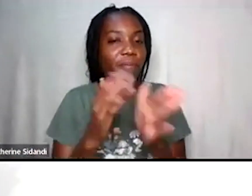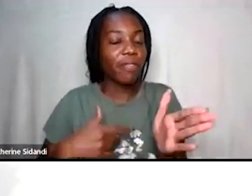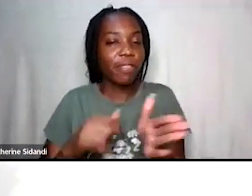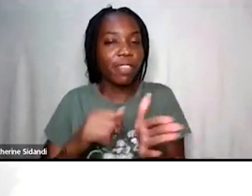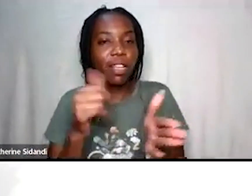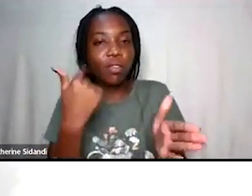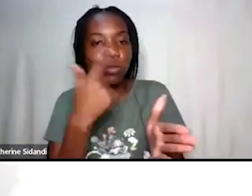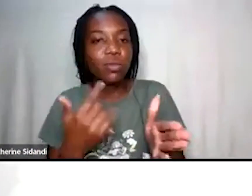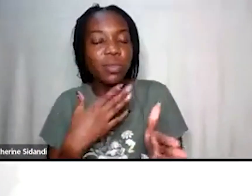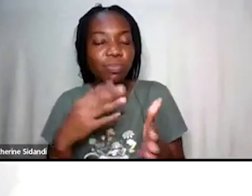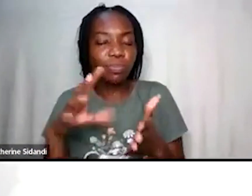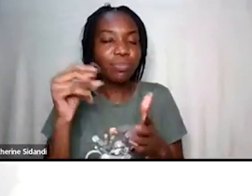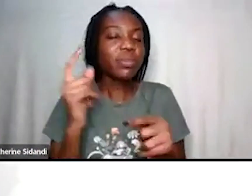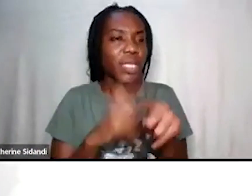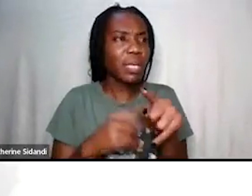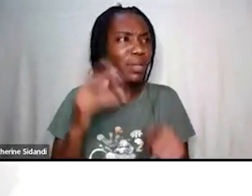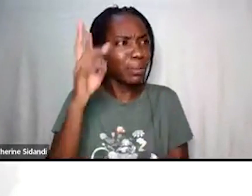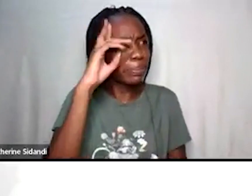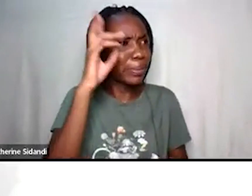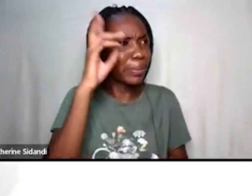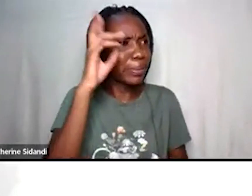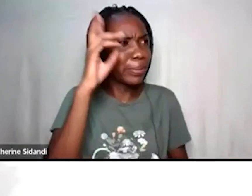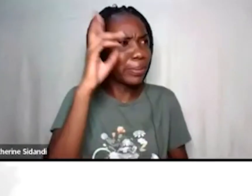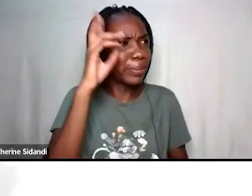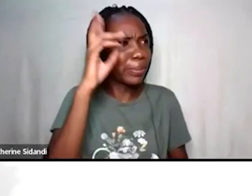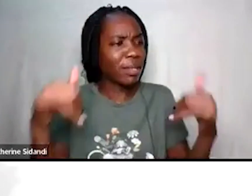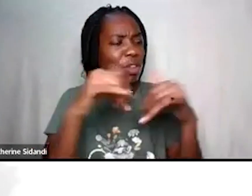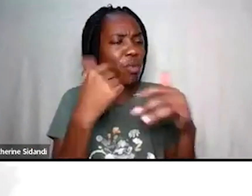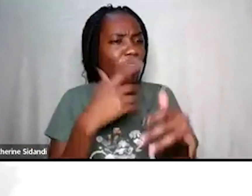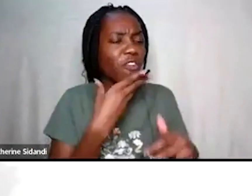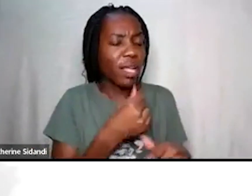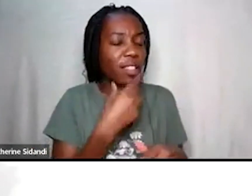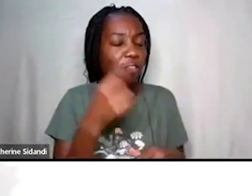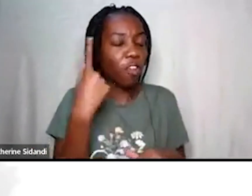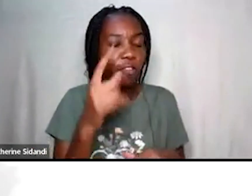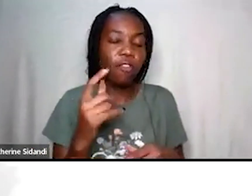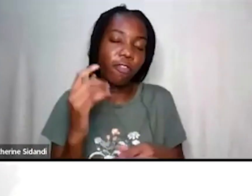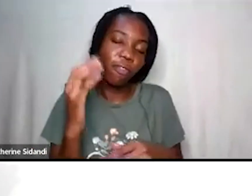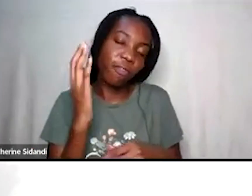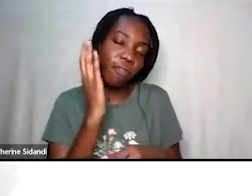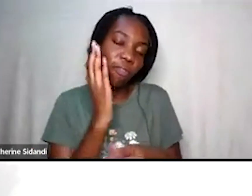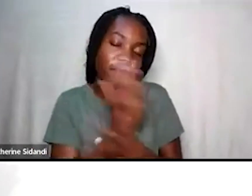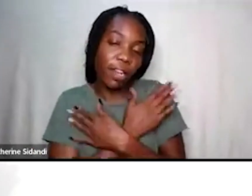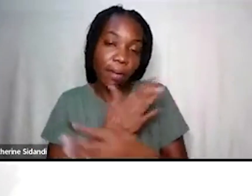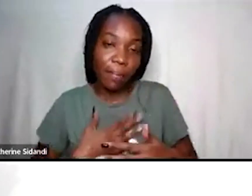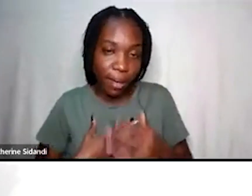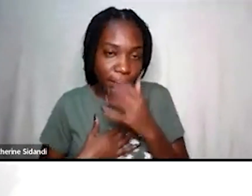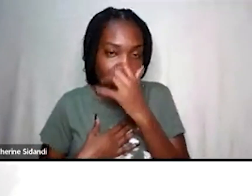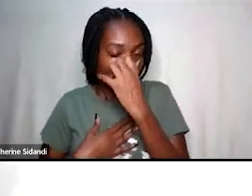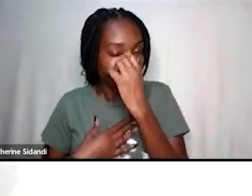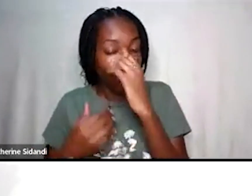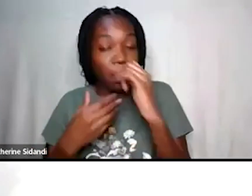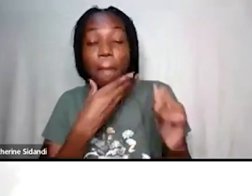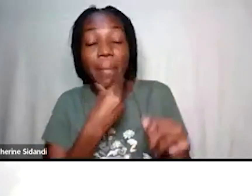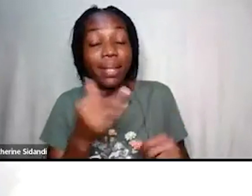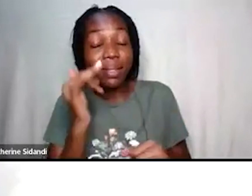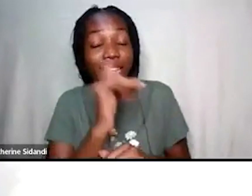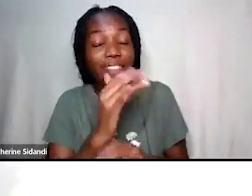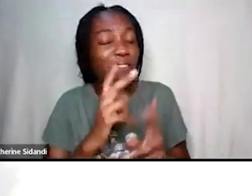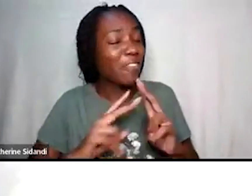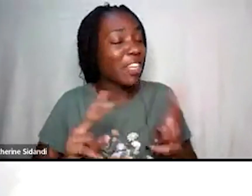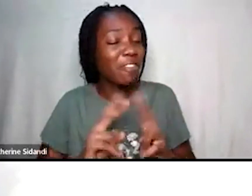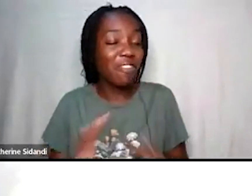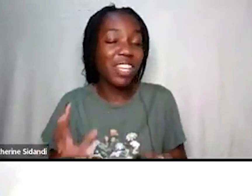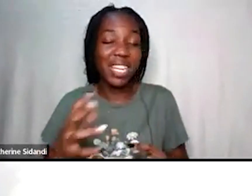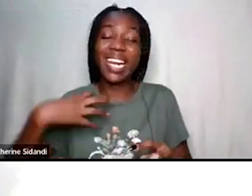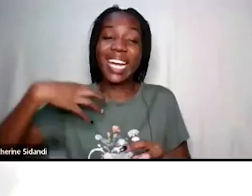listen to you. Like I remember I went to a certain Mzee who is a father to a friend of mine. This man is a very wealthy man, but very cool.